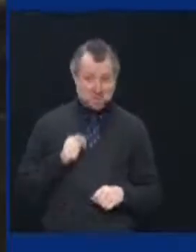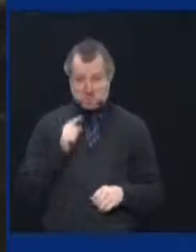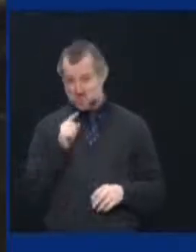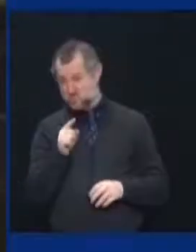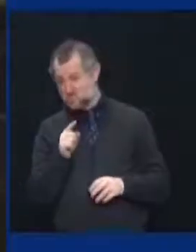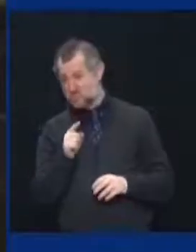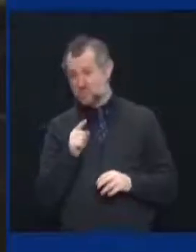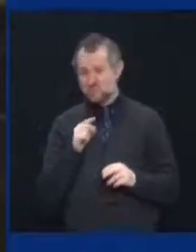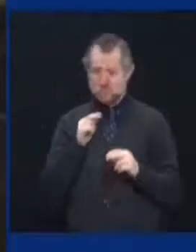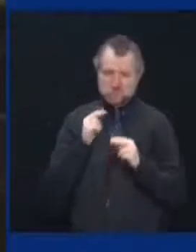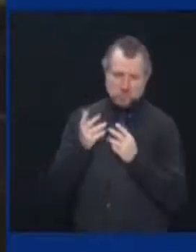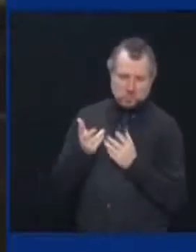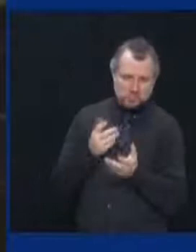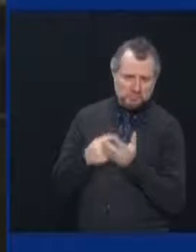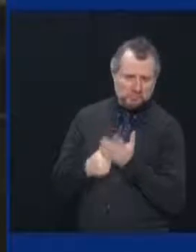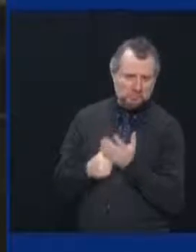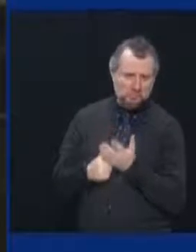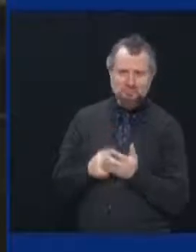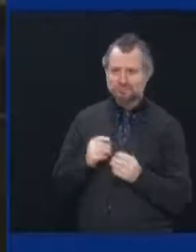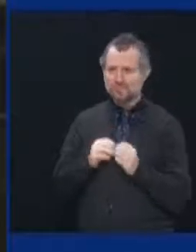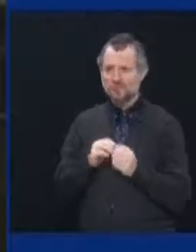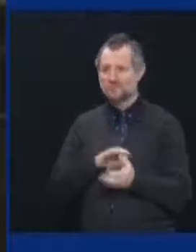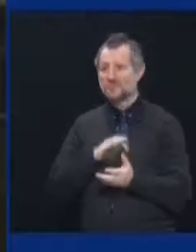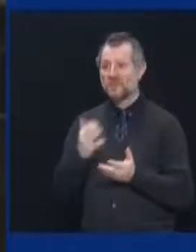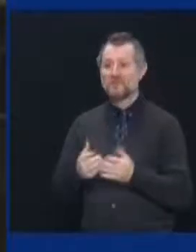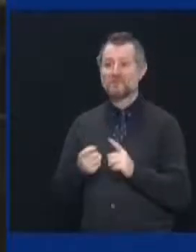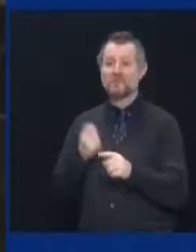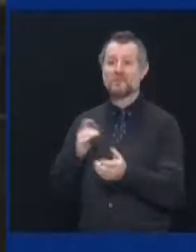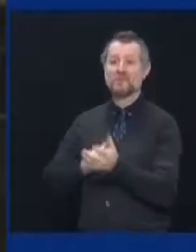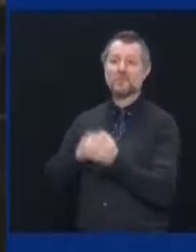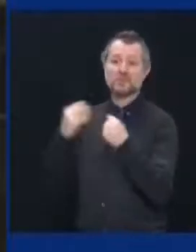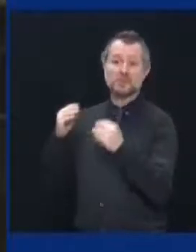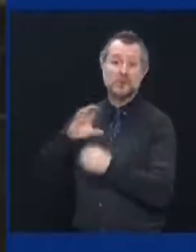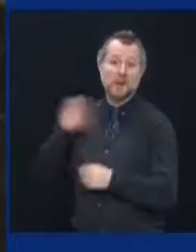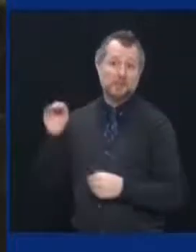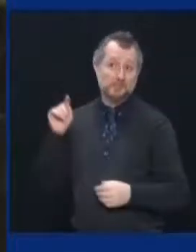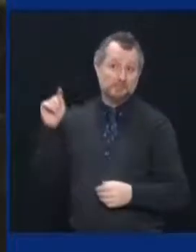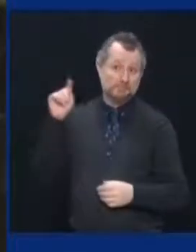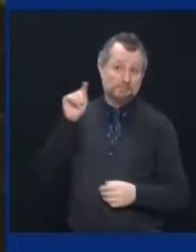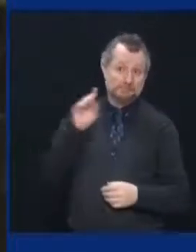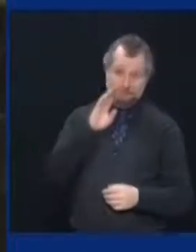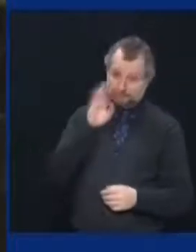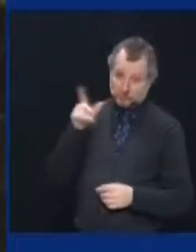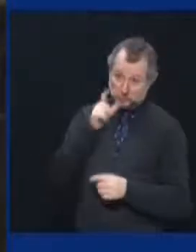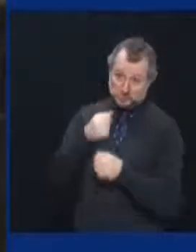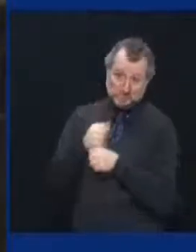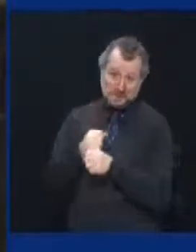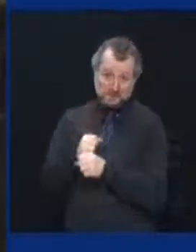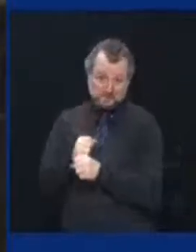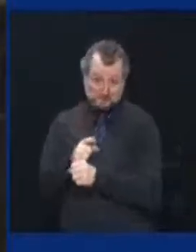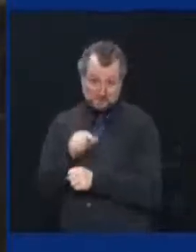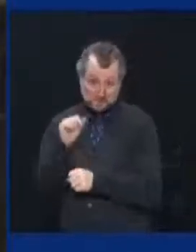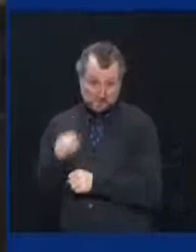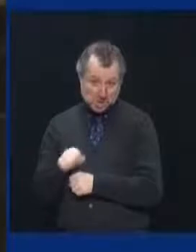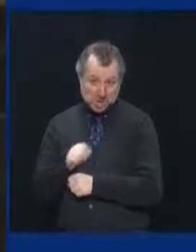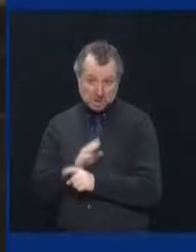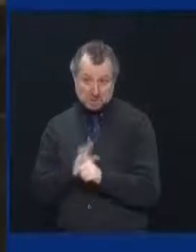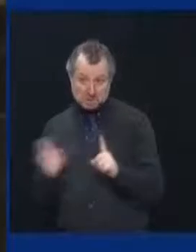negotiate your own supply from the pharmaceutical companies? Is that feasible, doable,